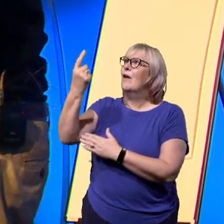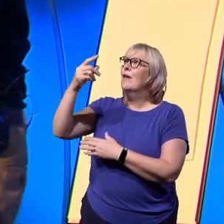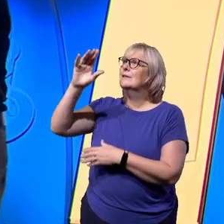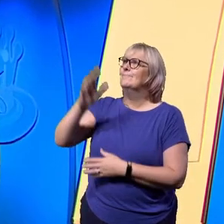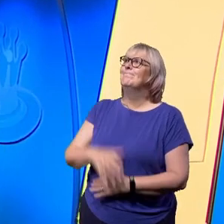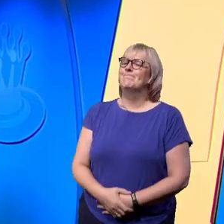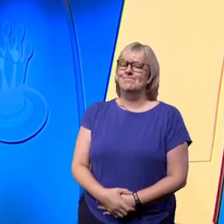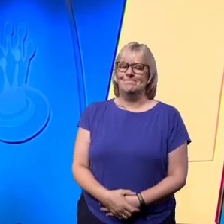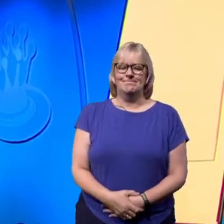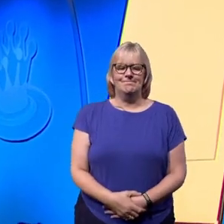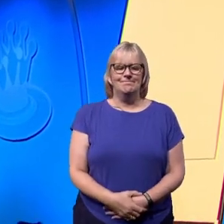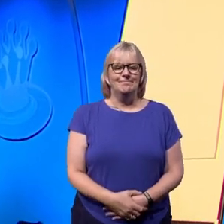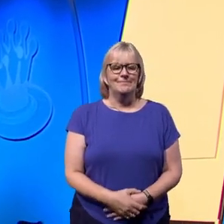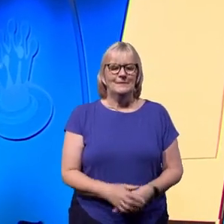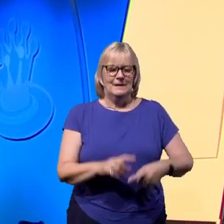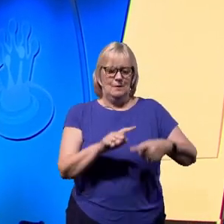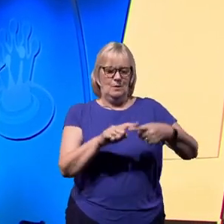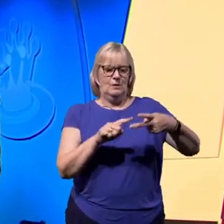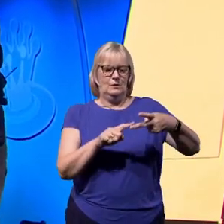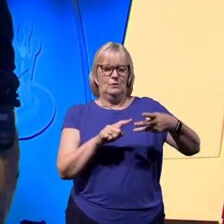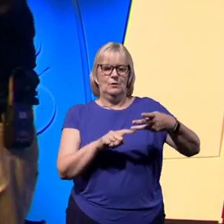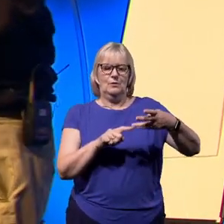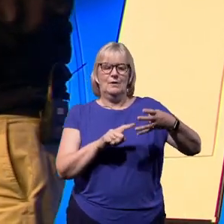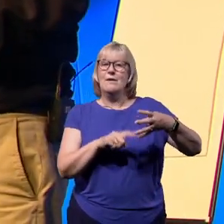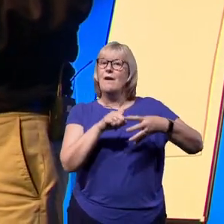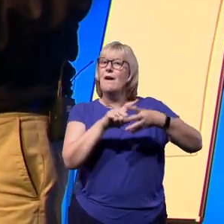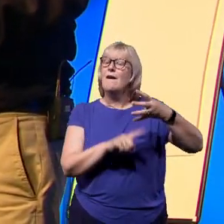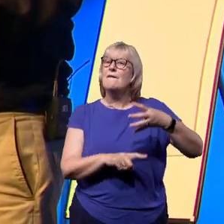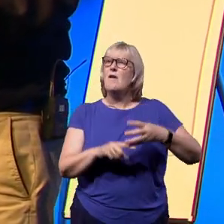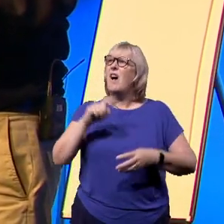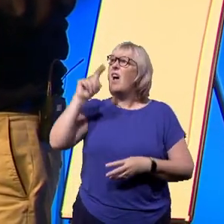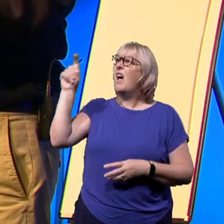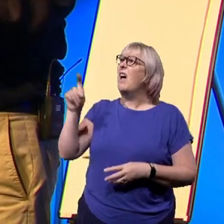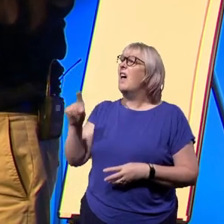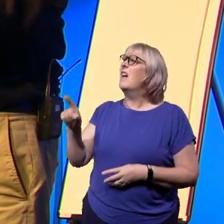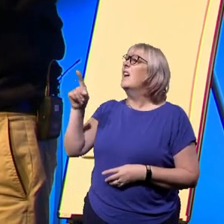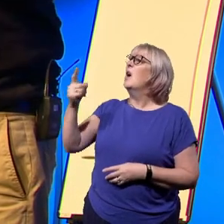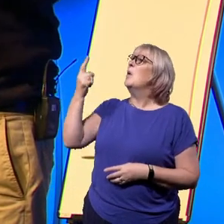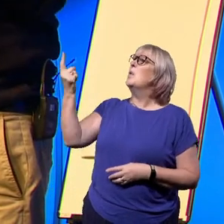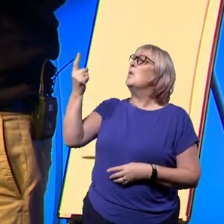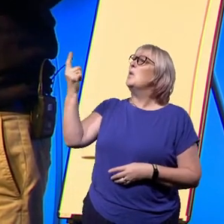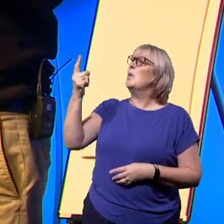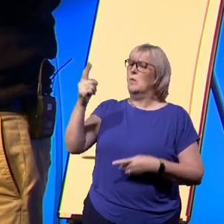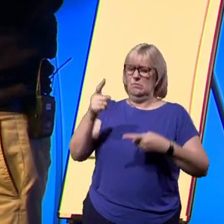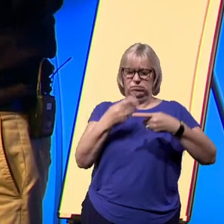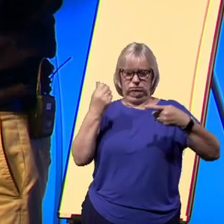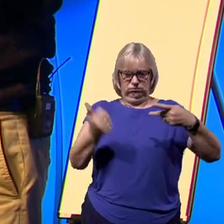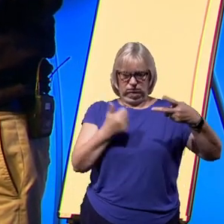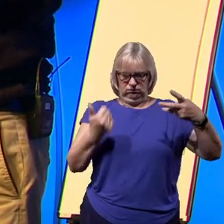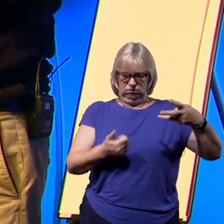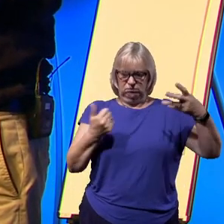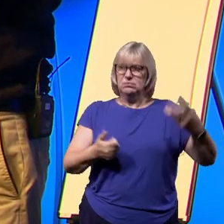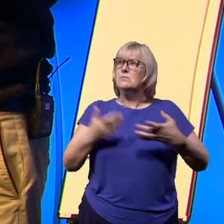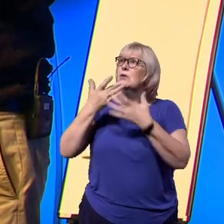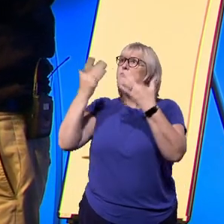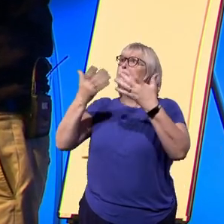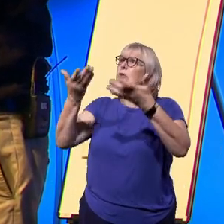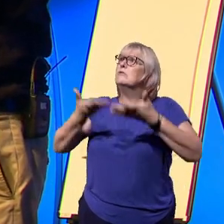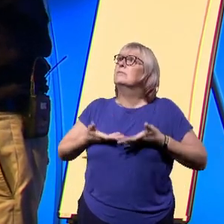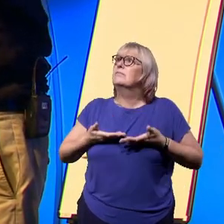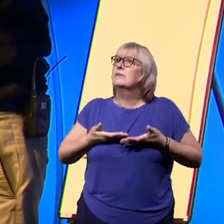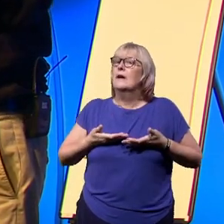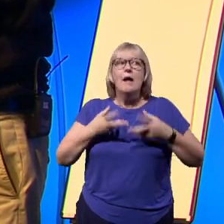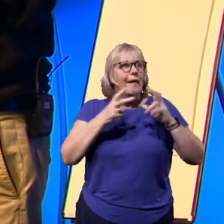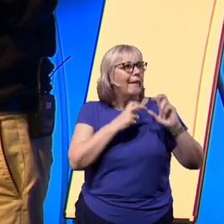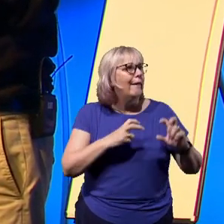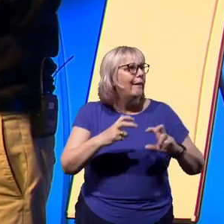just say this, do jot it down. The guessing games about God have stopped. The guessing games about God, God has revealed himself to us. We don't have to look for